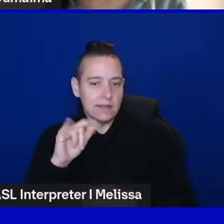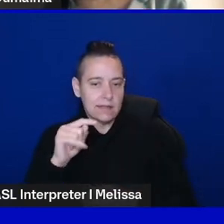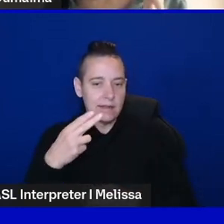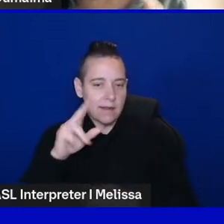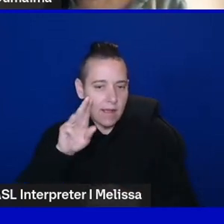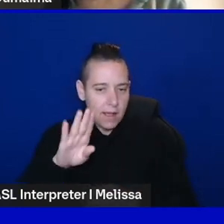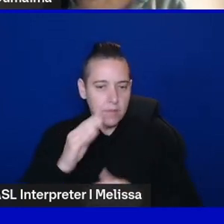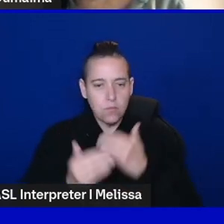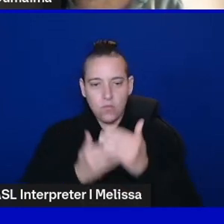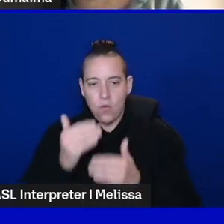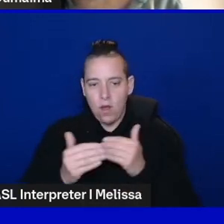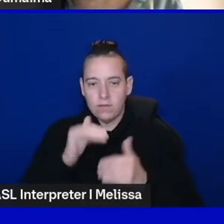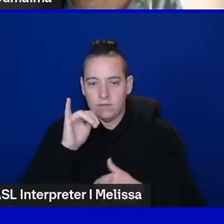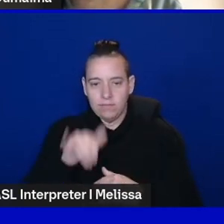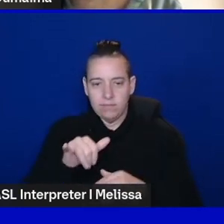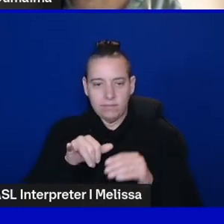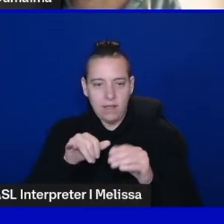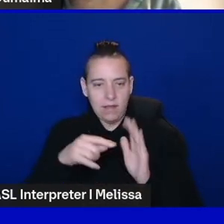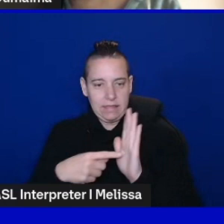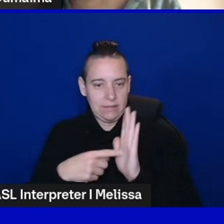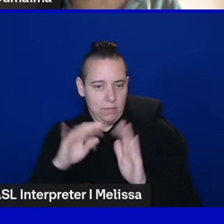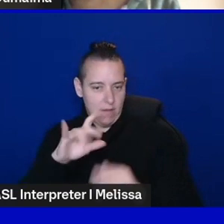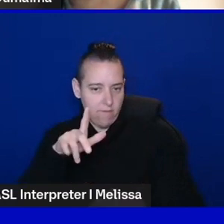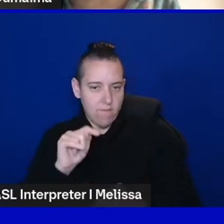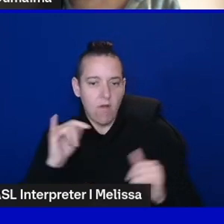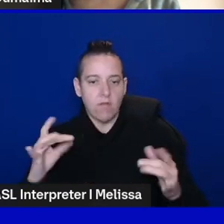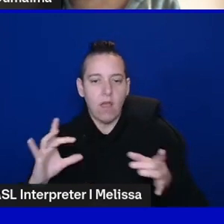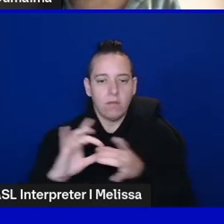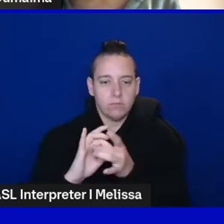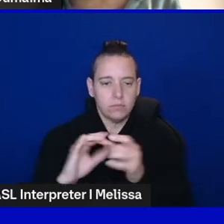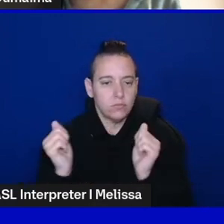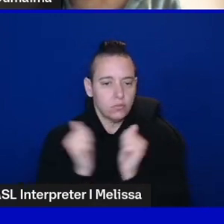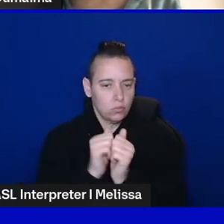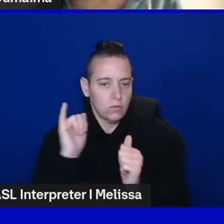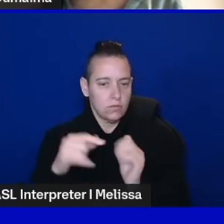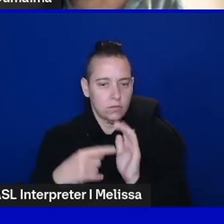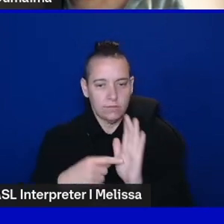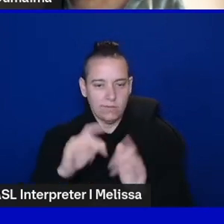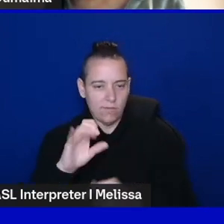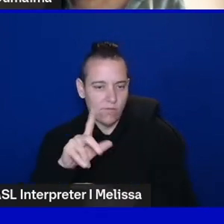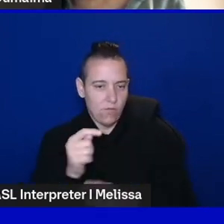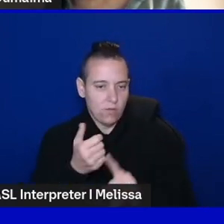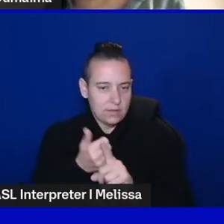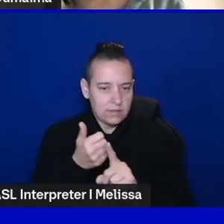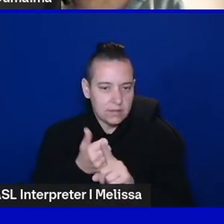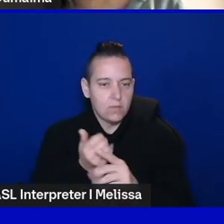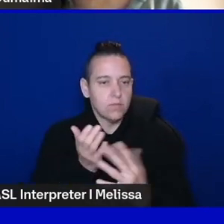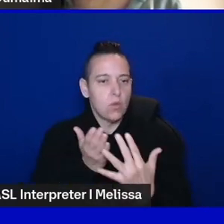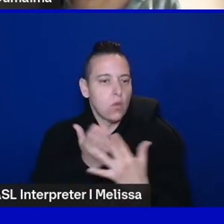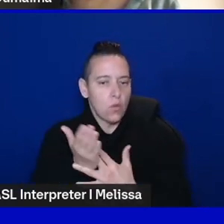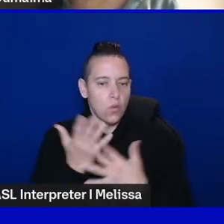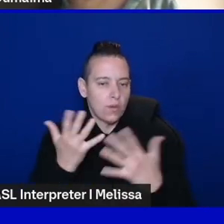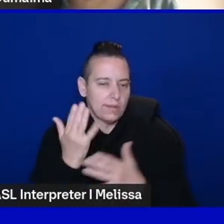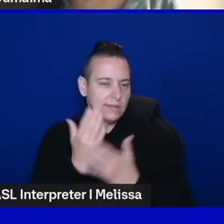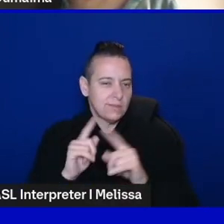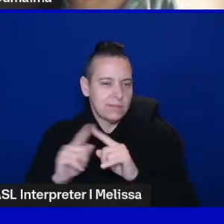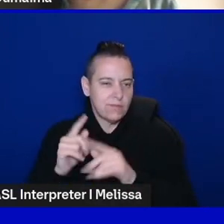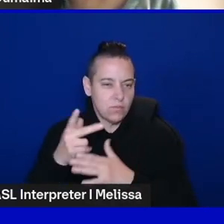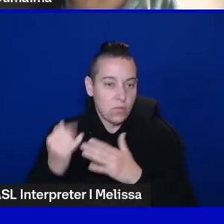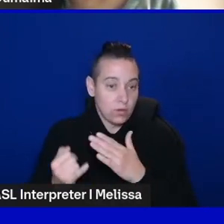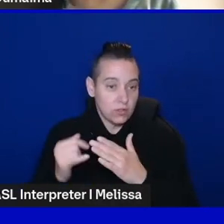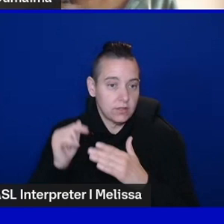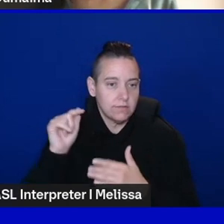a sub-process that actually integrates with GitLab to deploy Vault itself through a pipeline using a few projects that we